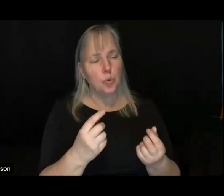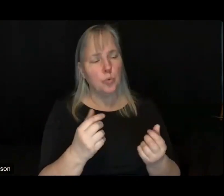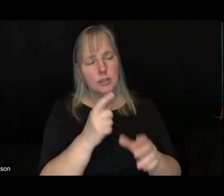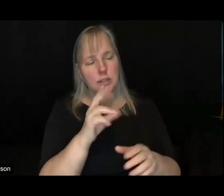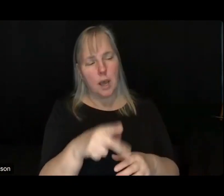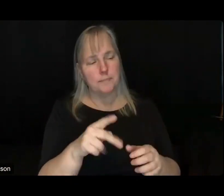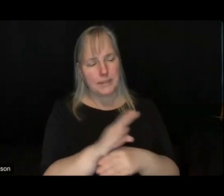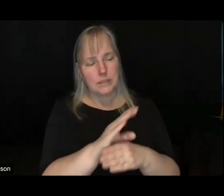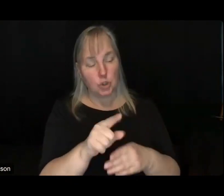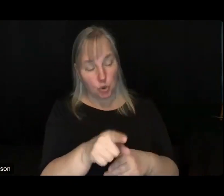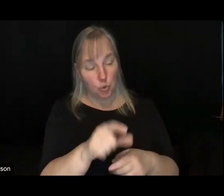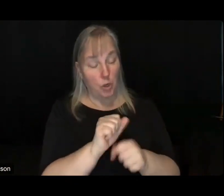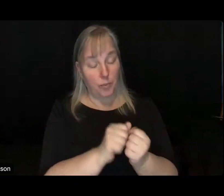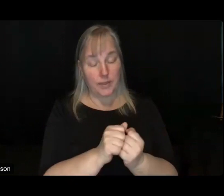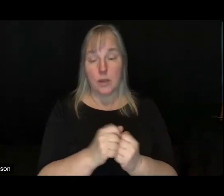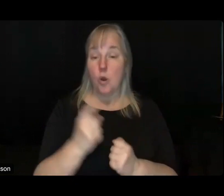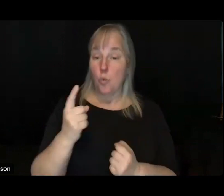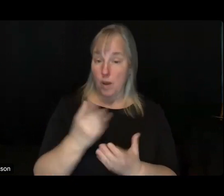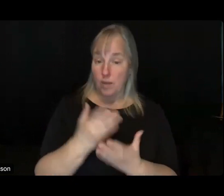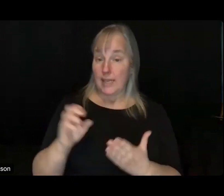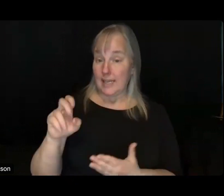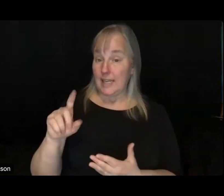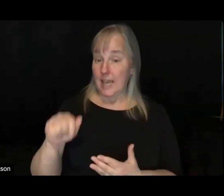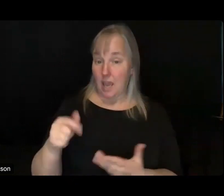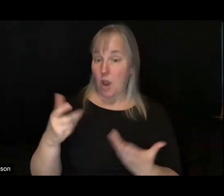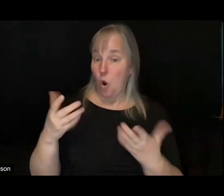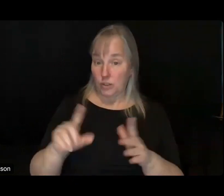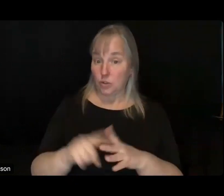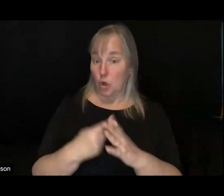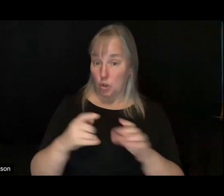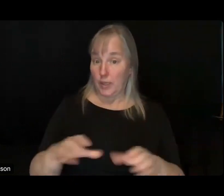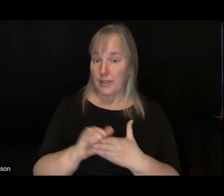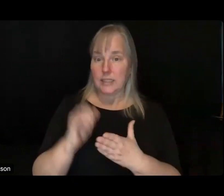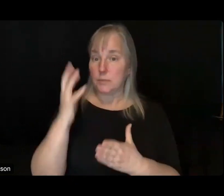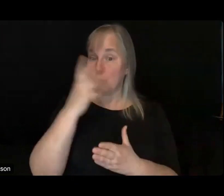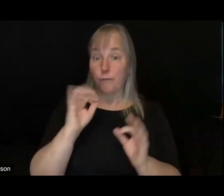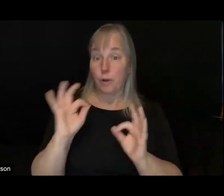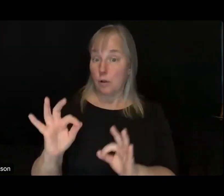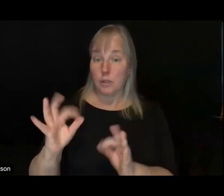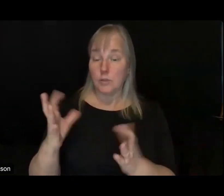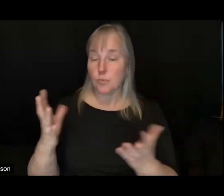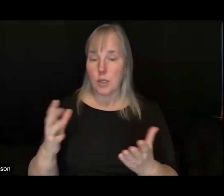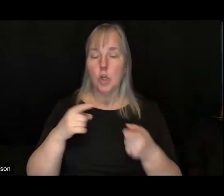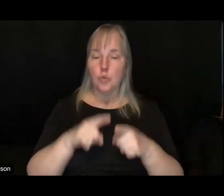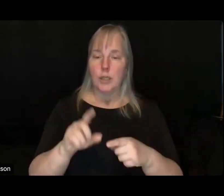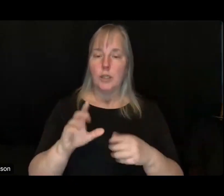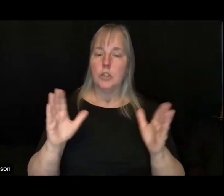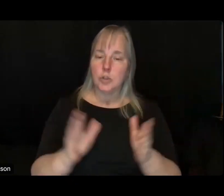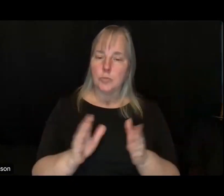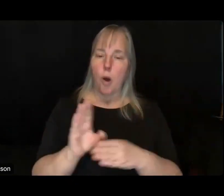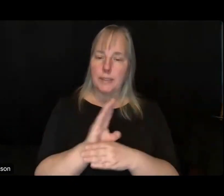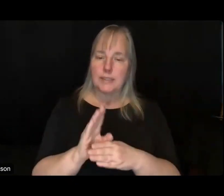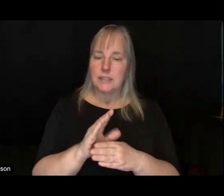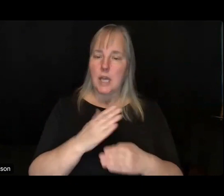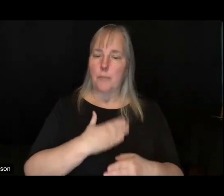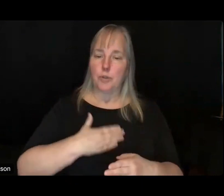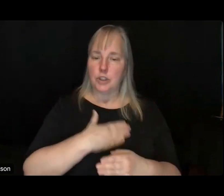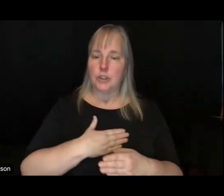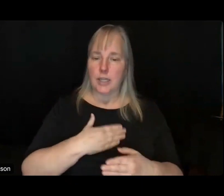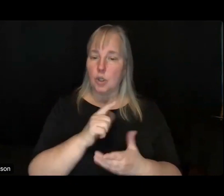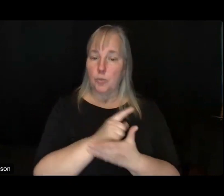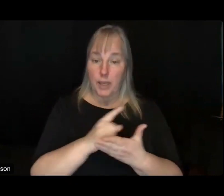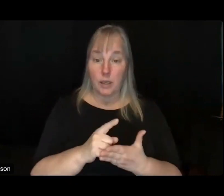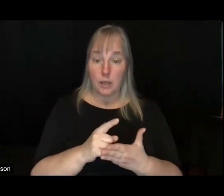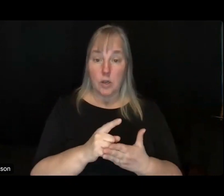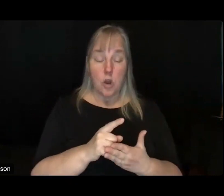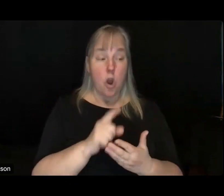of the things EDA has already started doing, which is beautiful, these sort of like during Small Business Appreciation Week, going to small businesses and